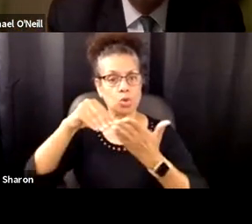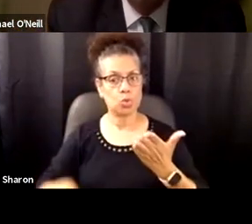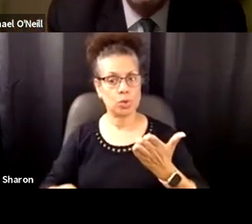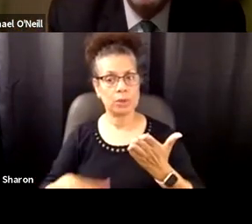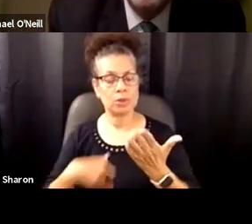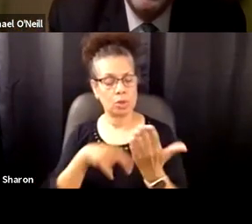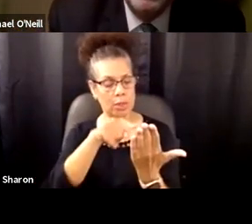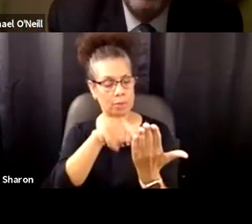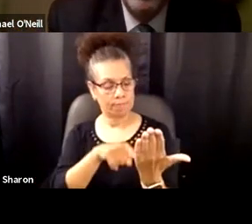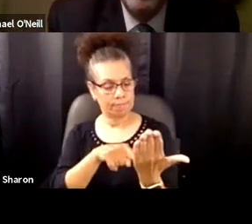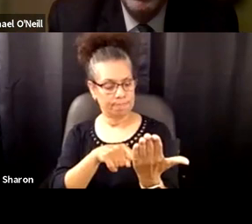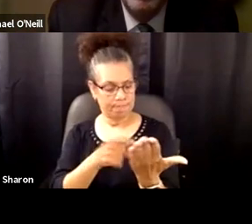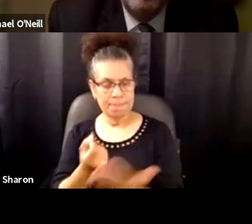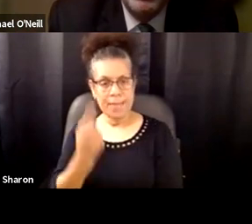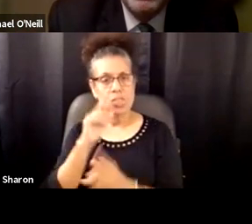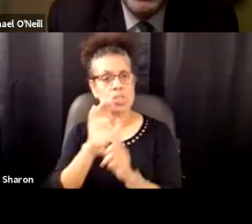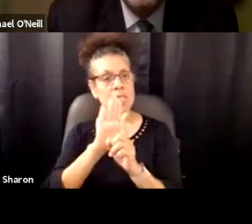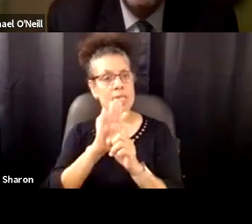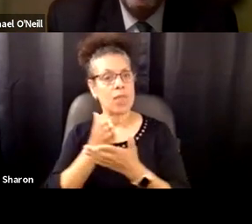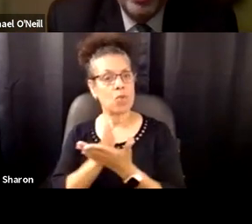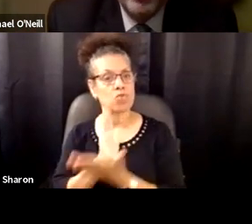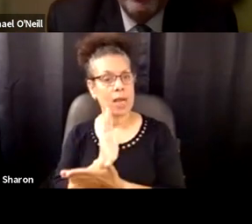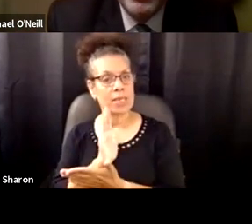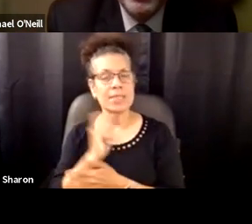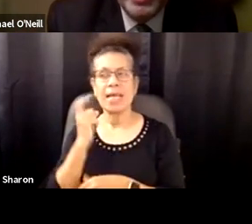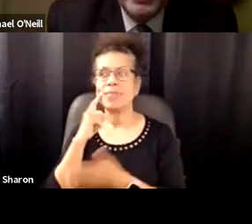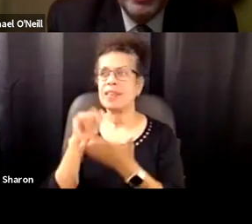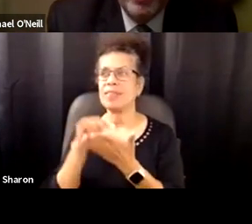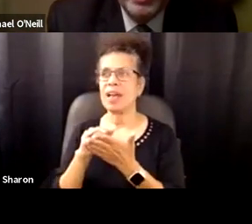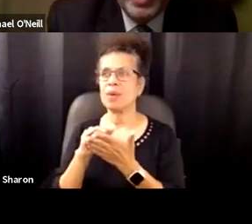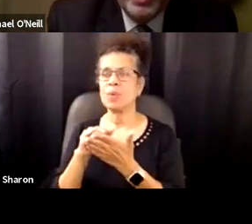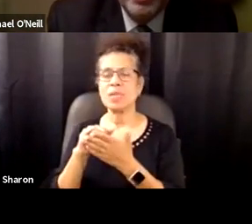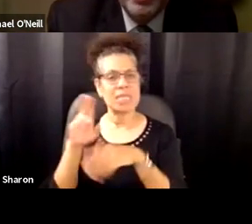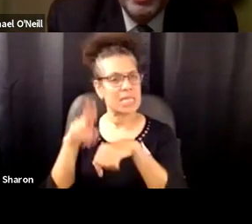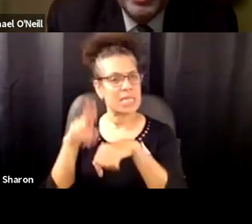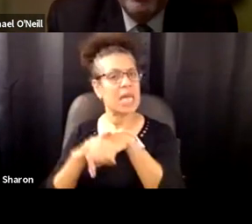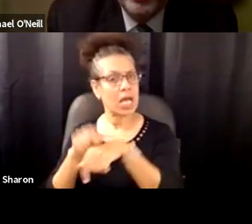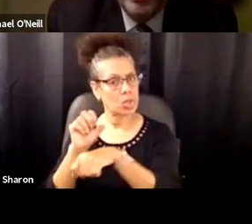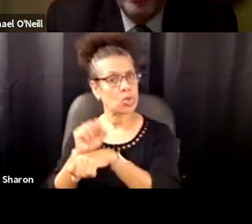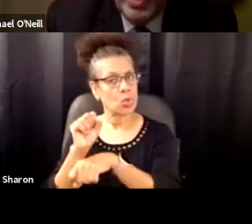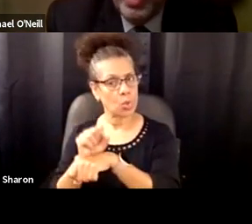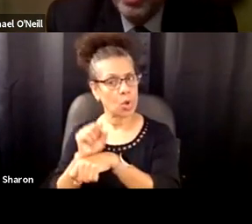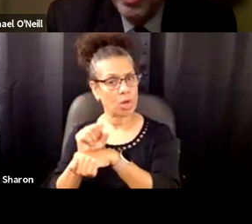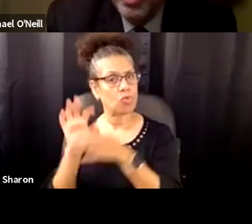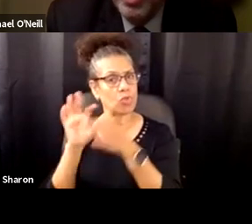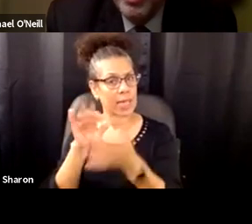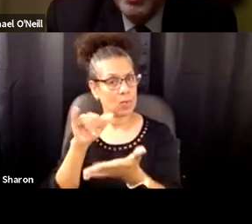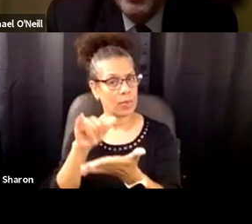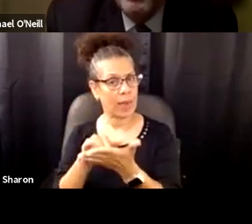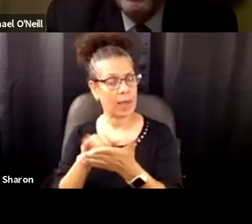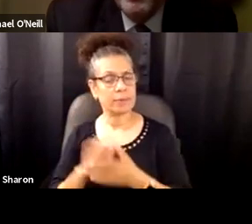understand their rights i think that was quite frankly national work that besac did on that issue